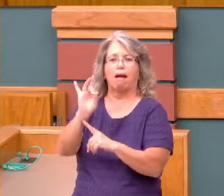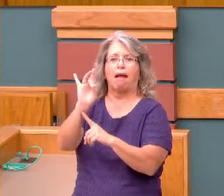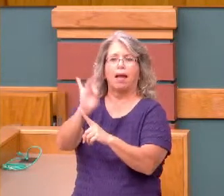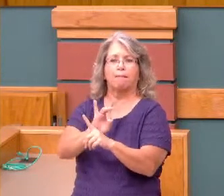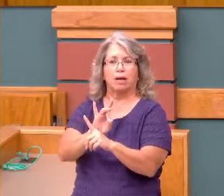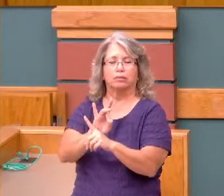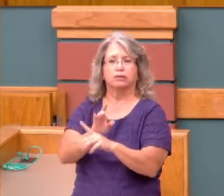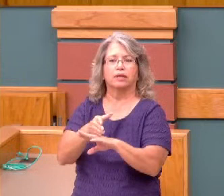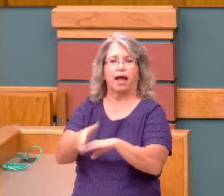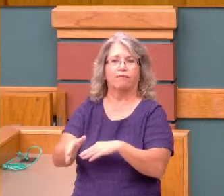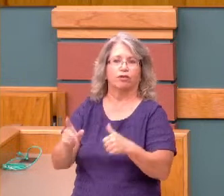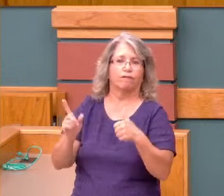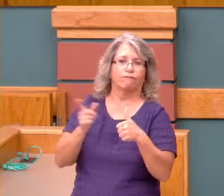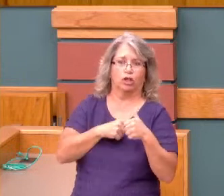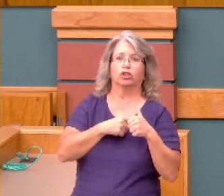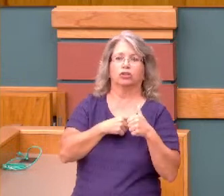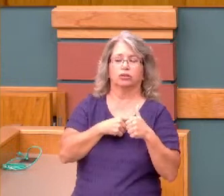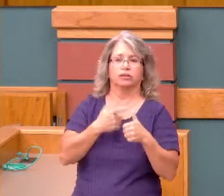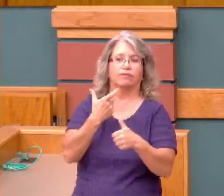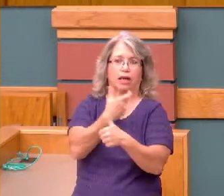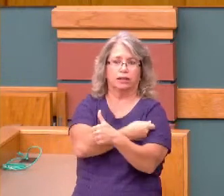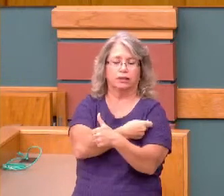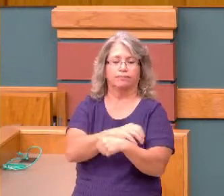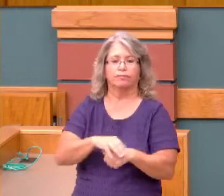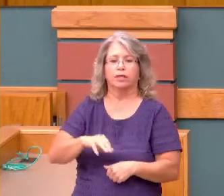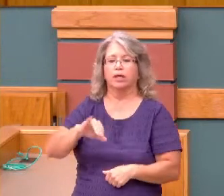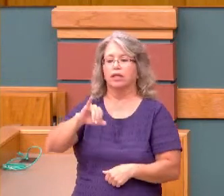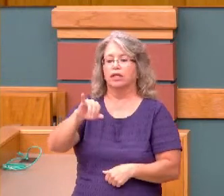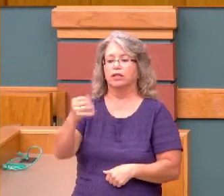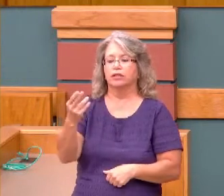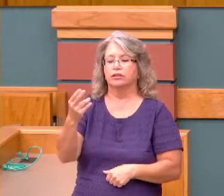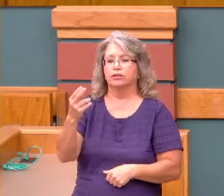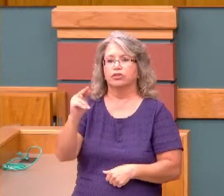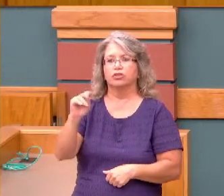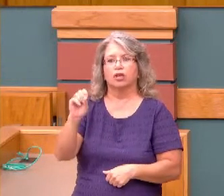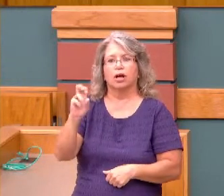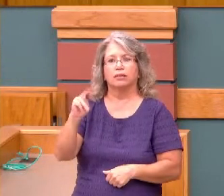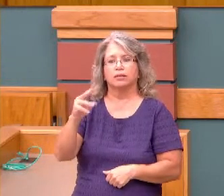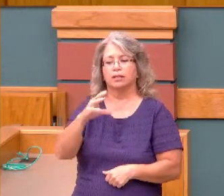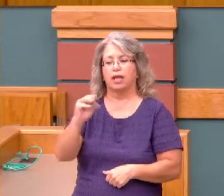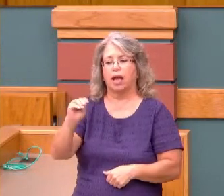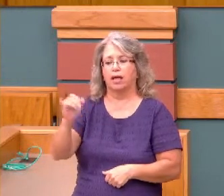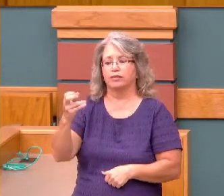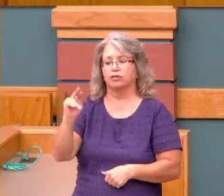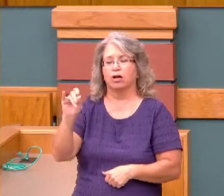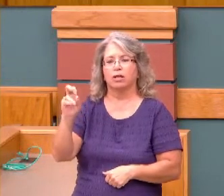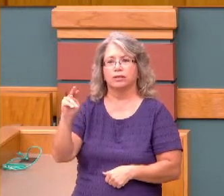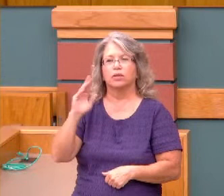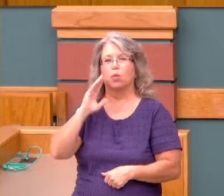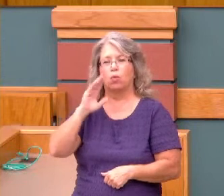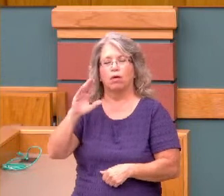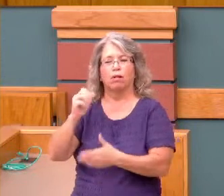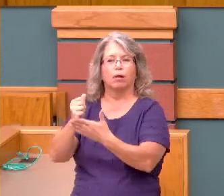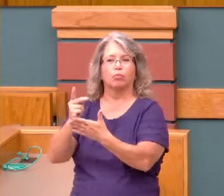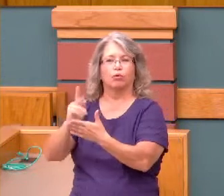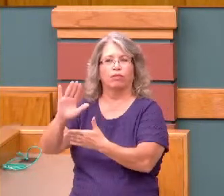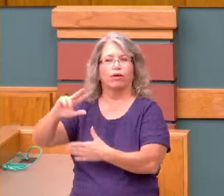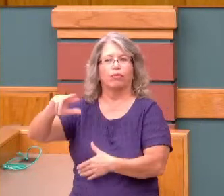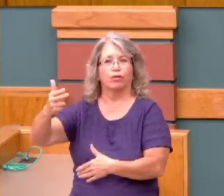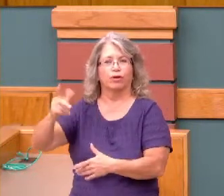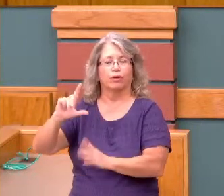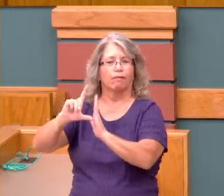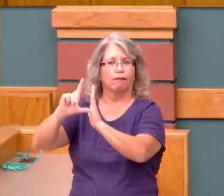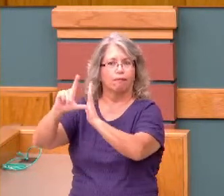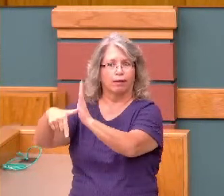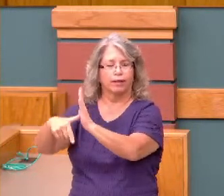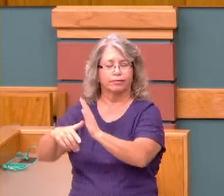Johnson booster will be released at a later date, and we will keep you informed on that front. And for clarification, the booster shot